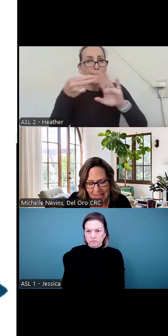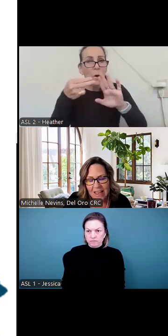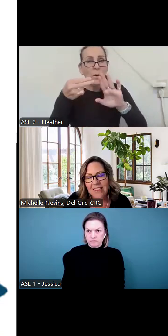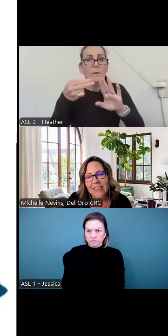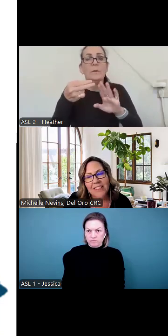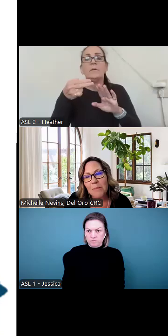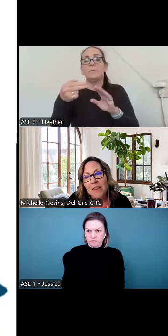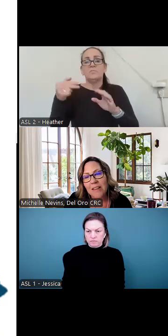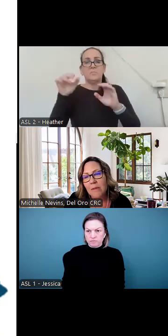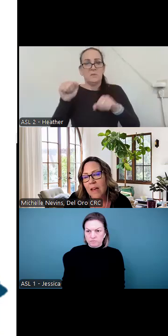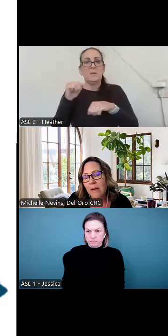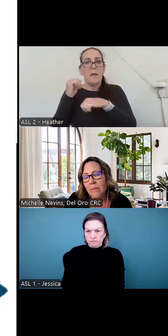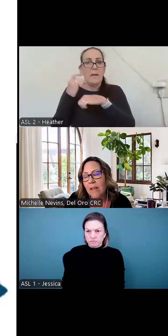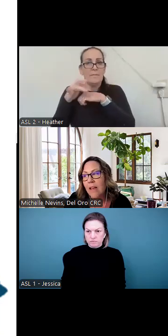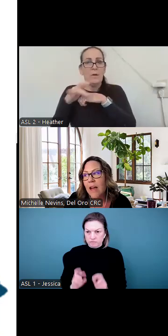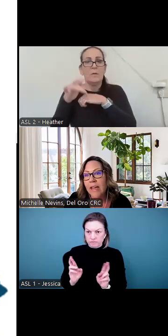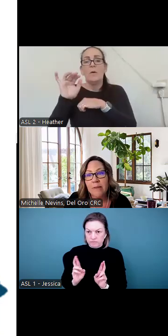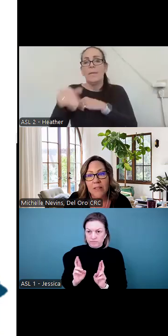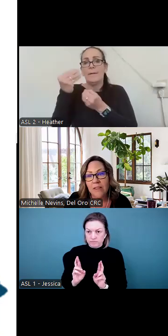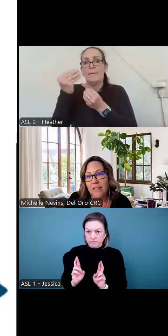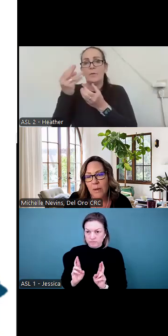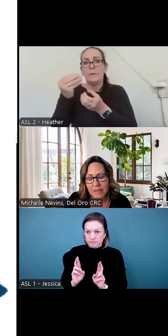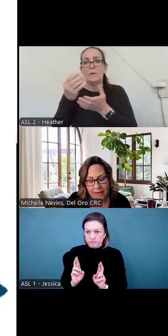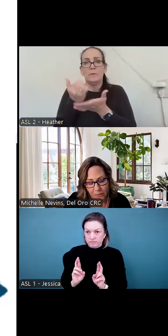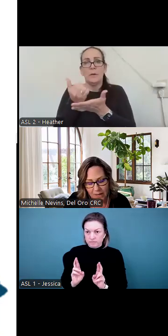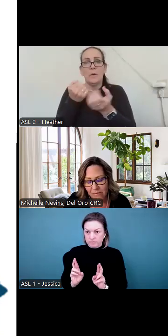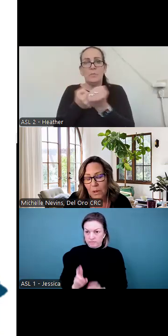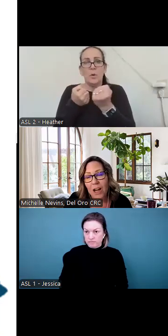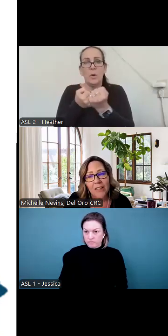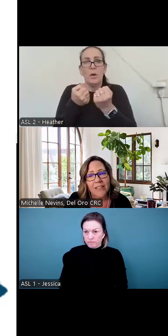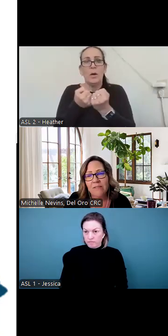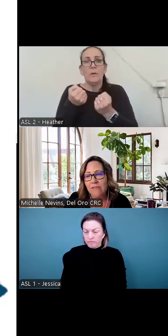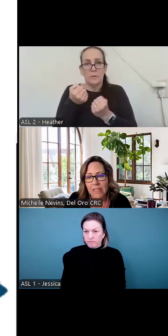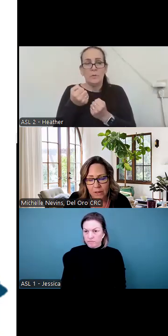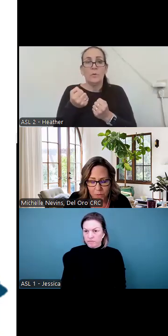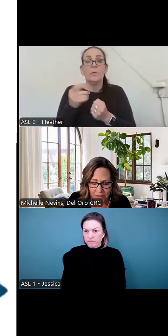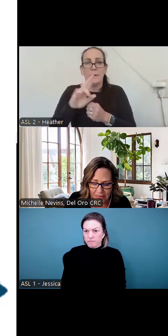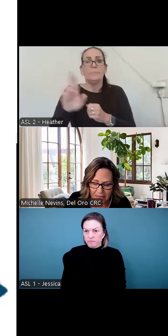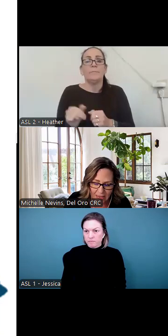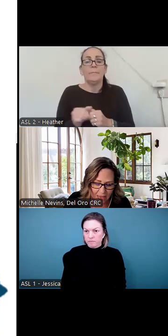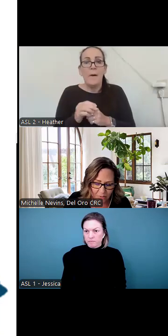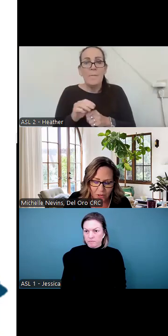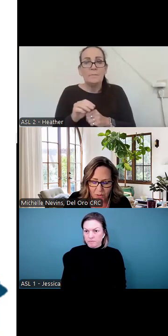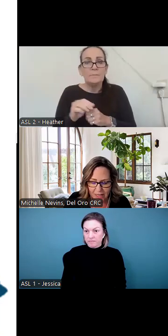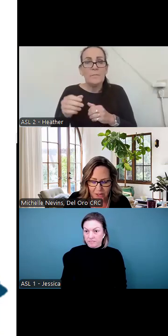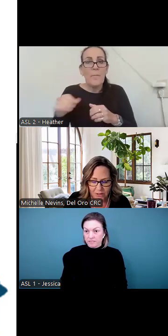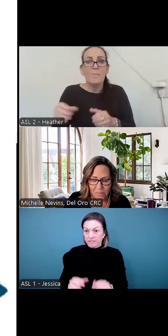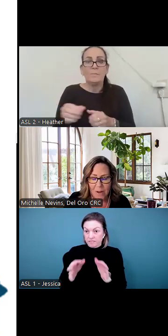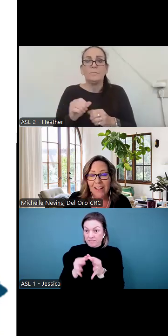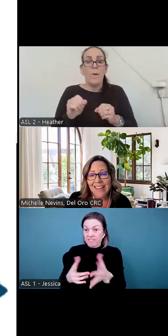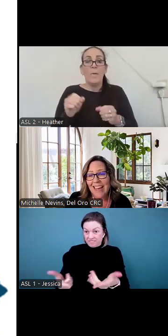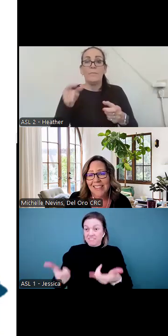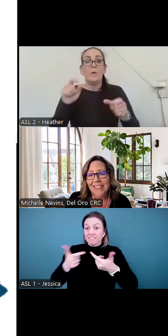with. Some of the items on this website, we have blogs and videos,